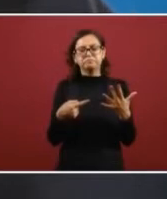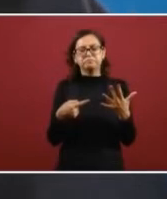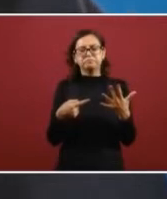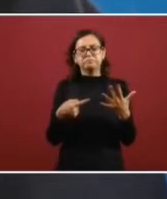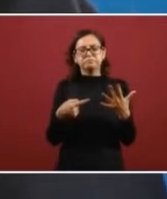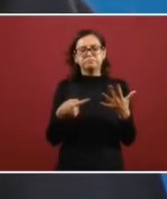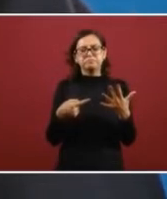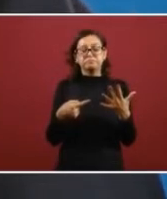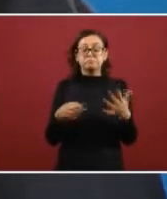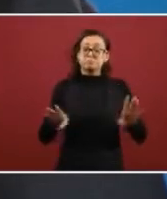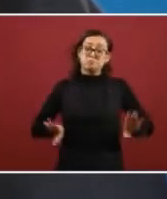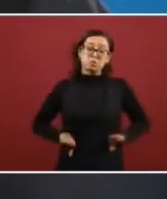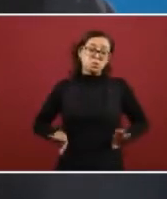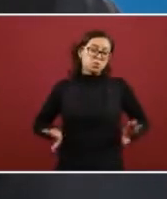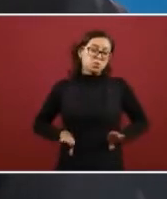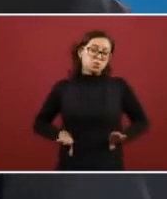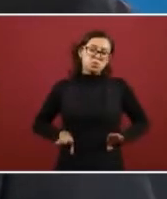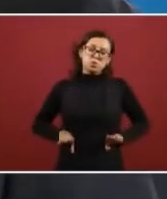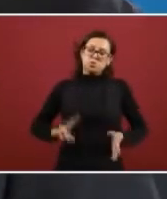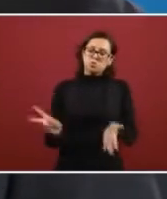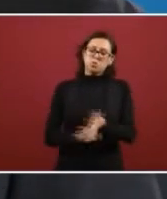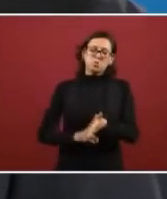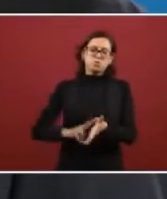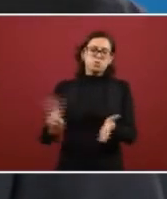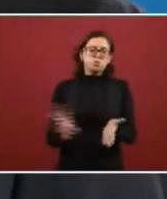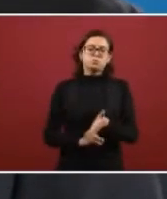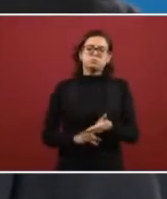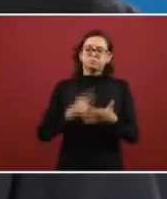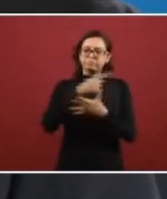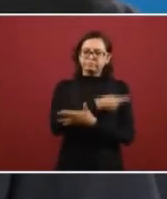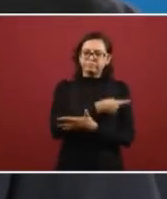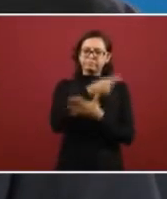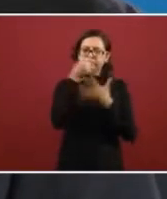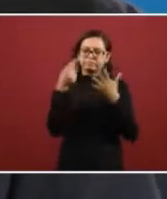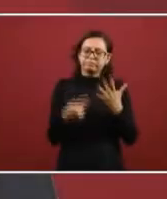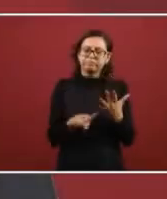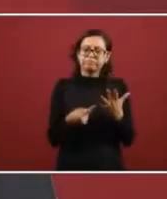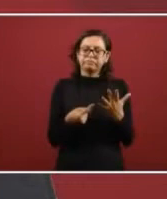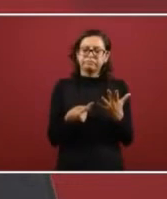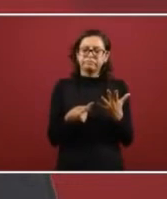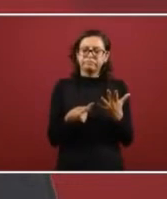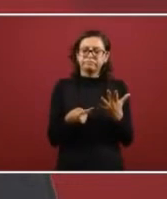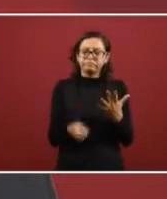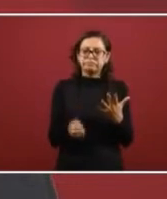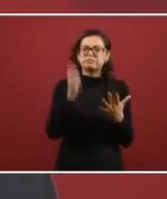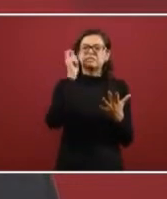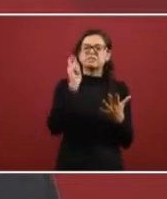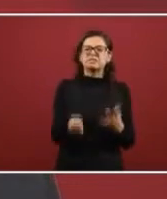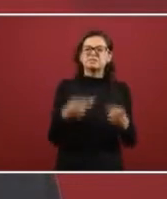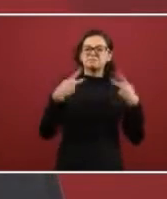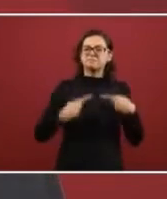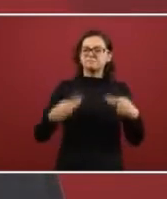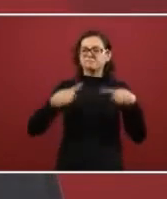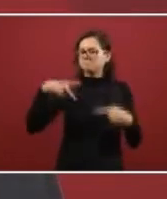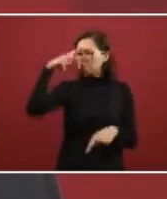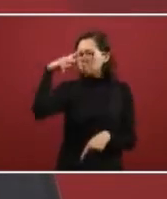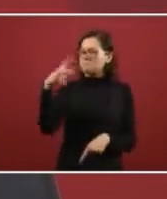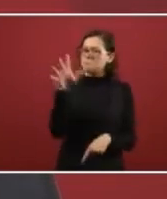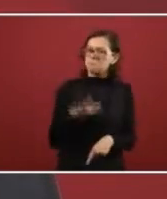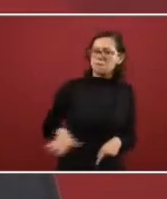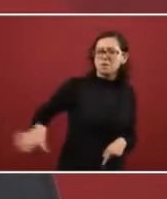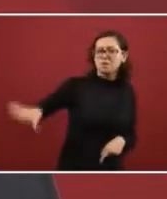entre otras virtudes, among other virtues, es un pueblo, is a people fraterno,